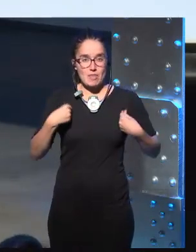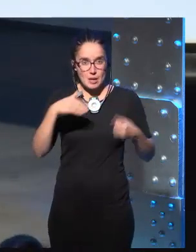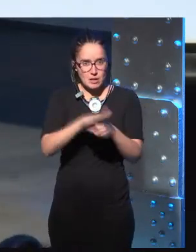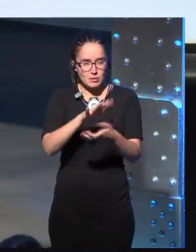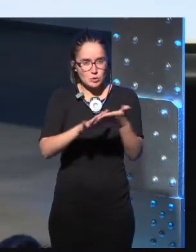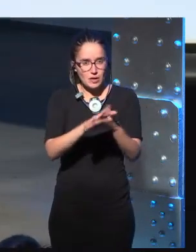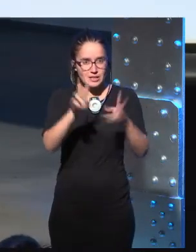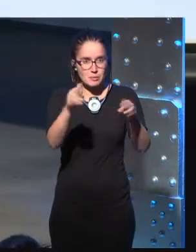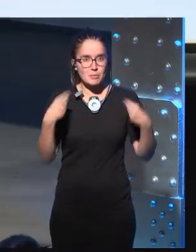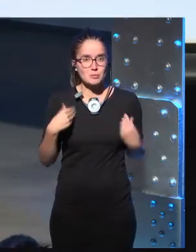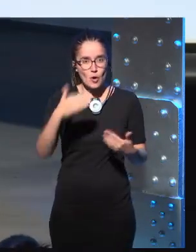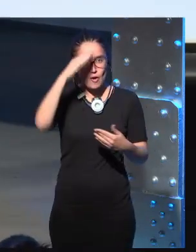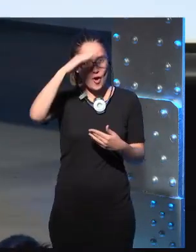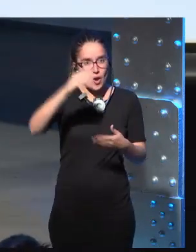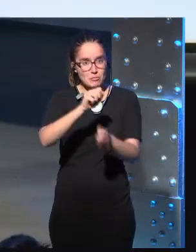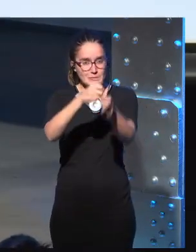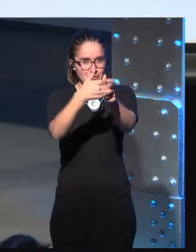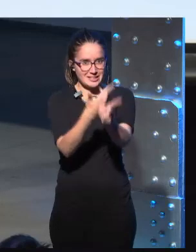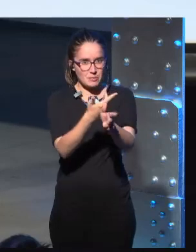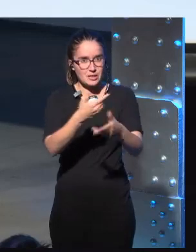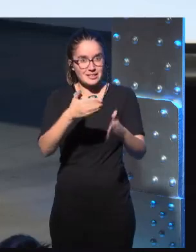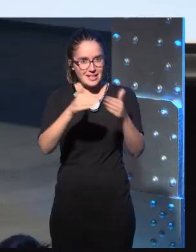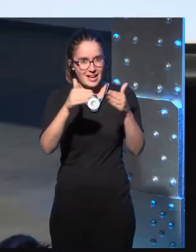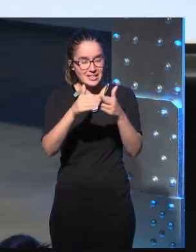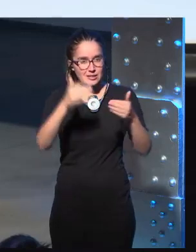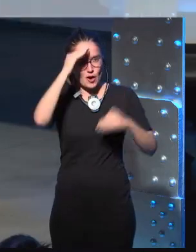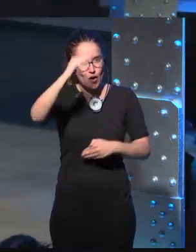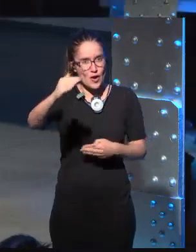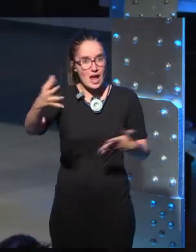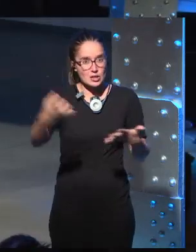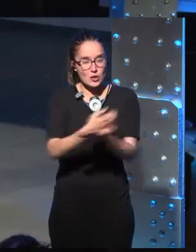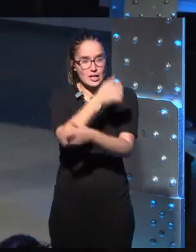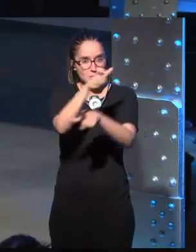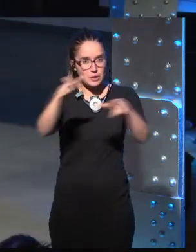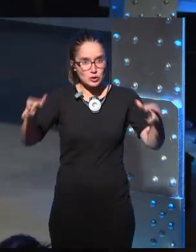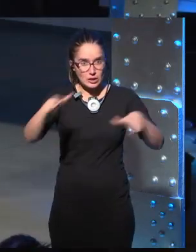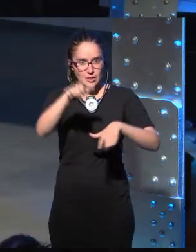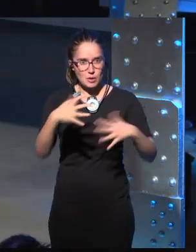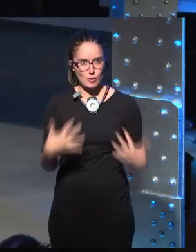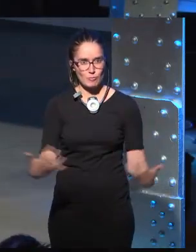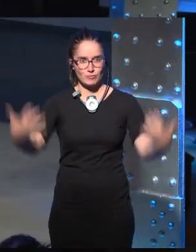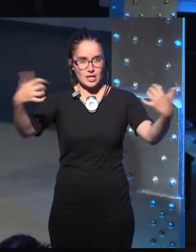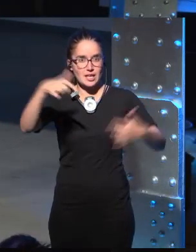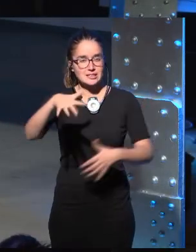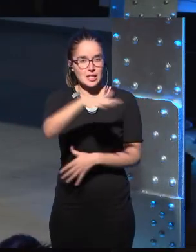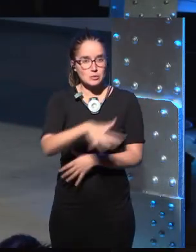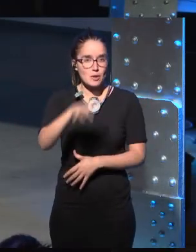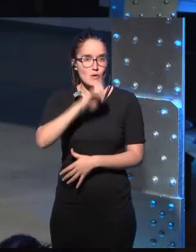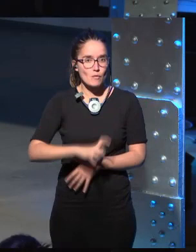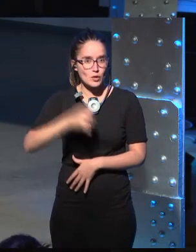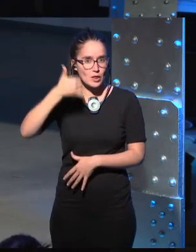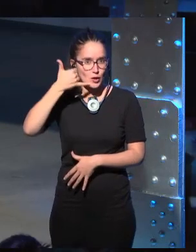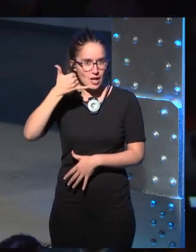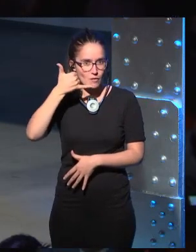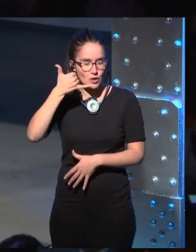bit about this, life on Mars and life on Tuesday. So welcome to everyone who's come along for